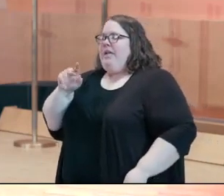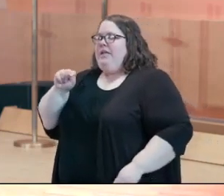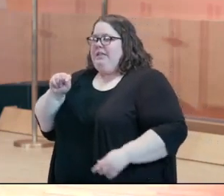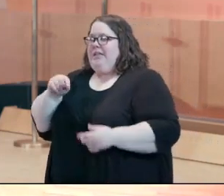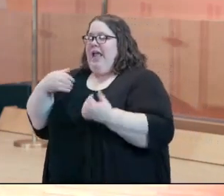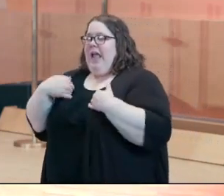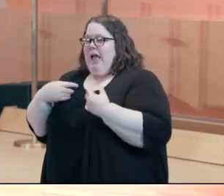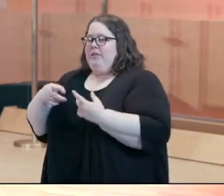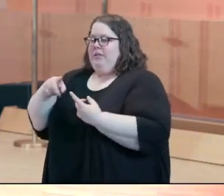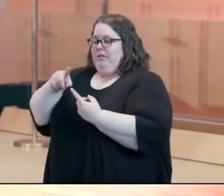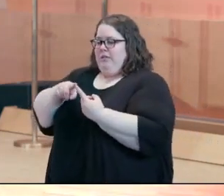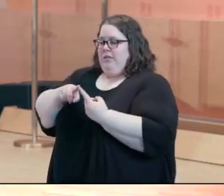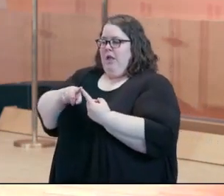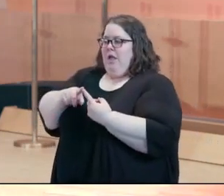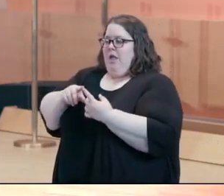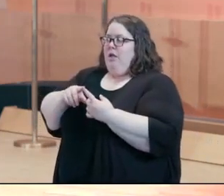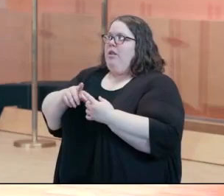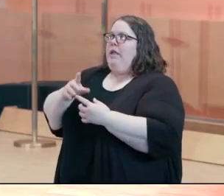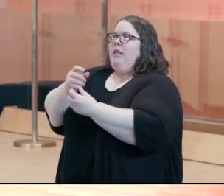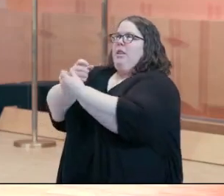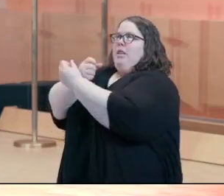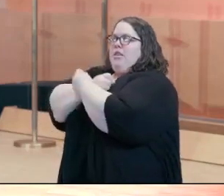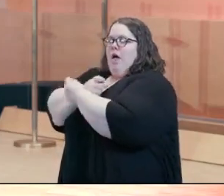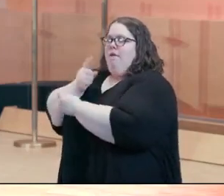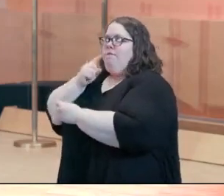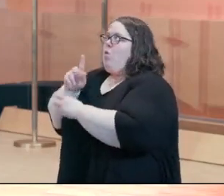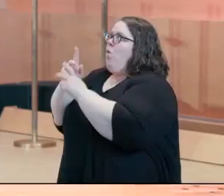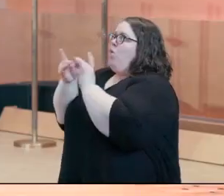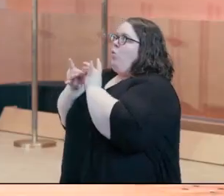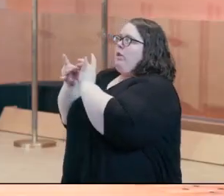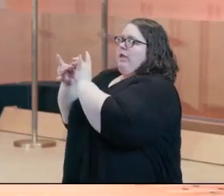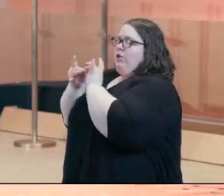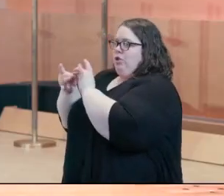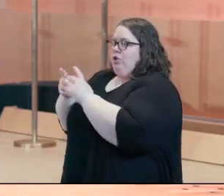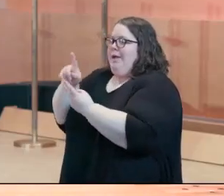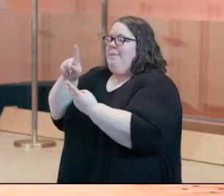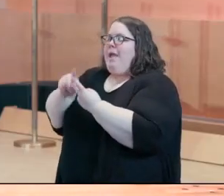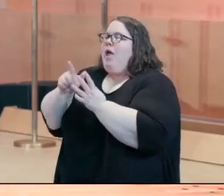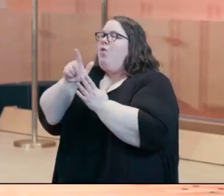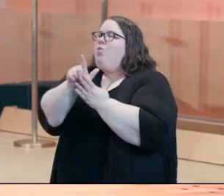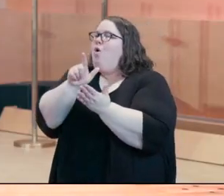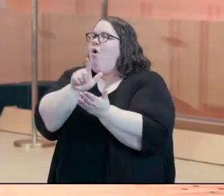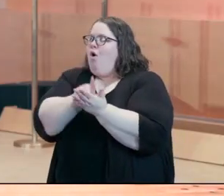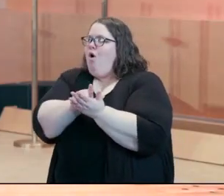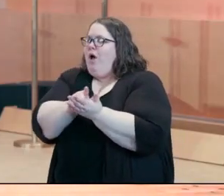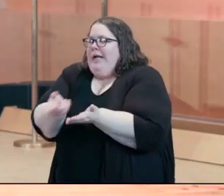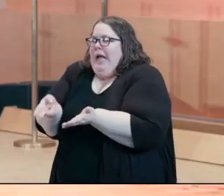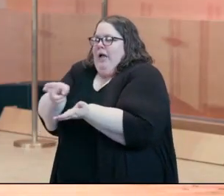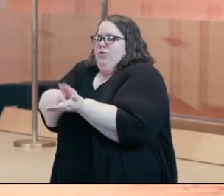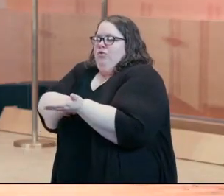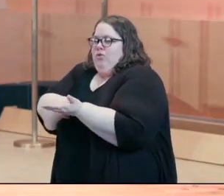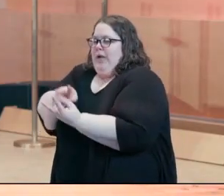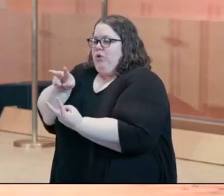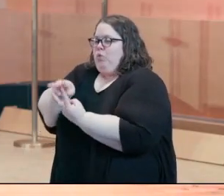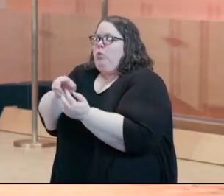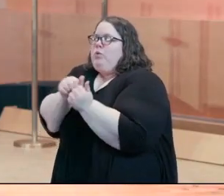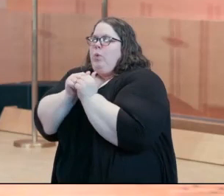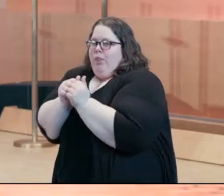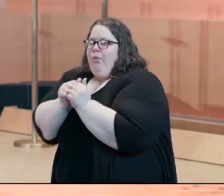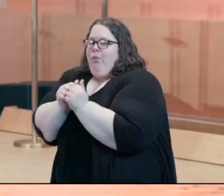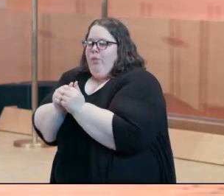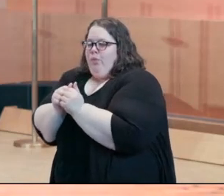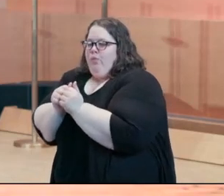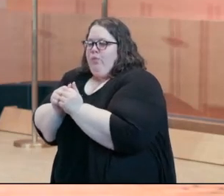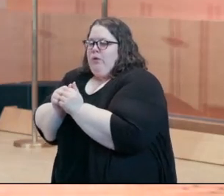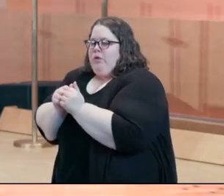combined with the law and the contract. It's kind of those two things coming together. And in a covenant, two